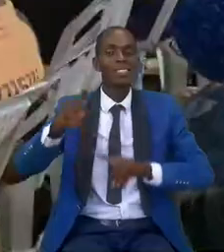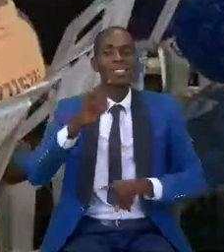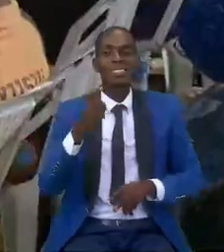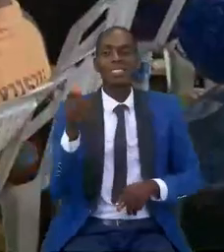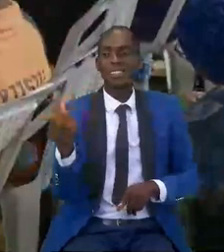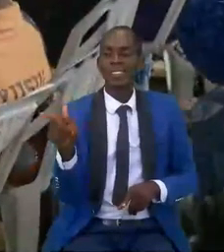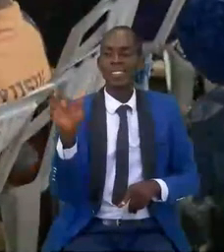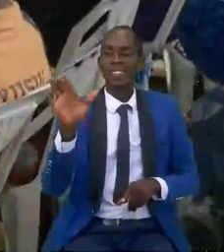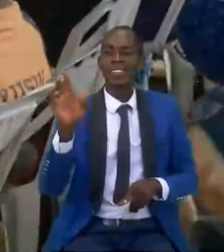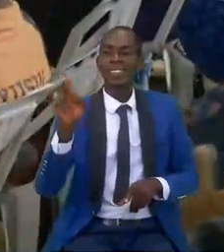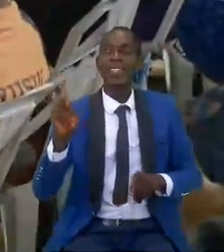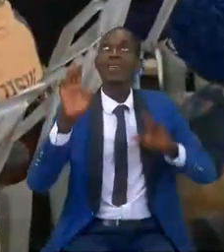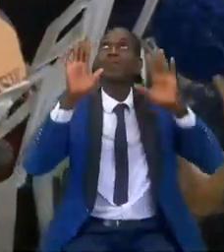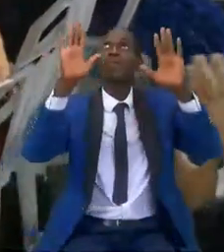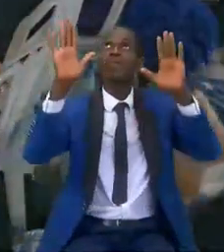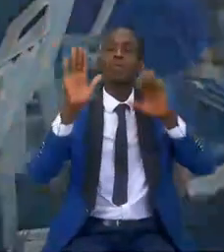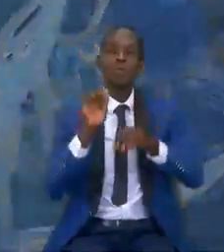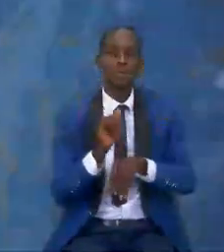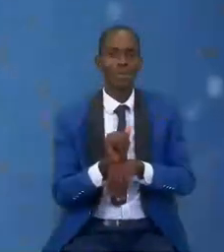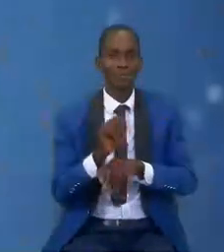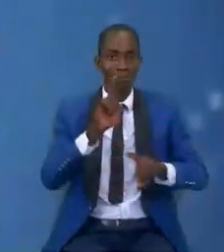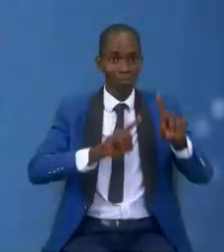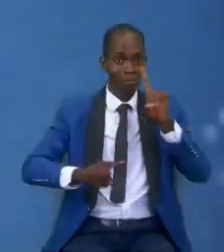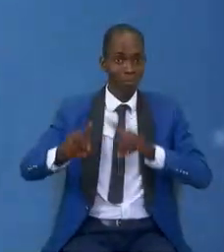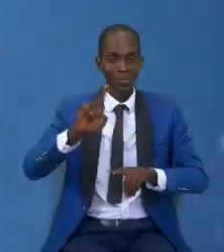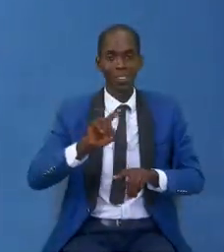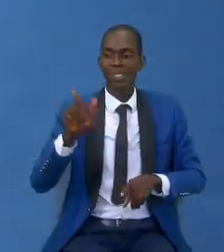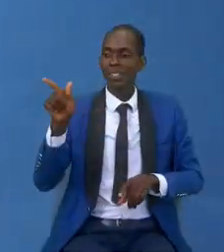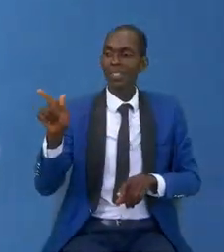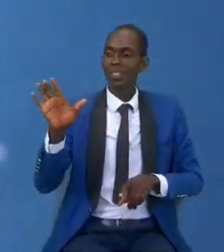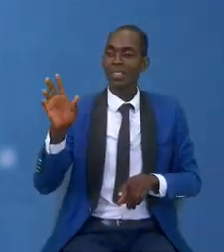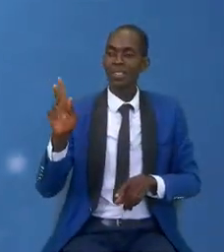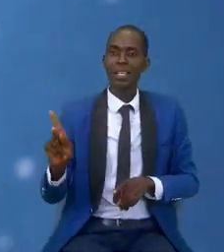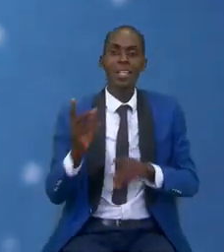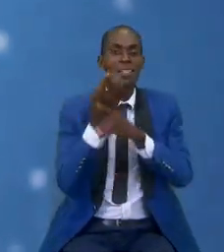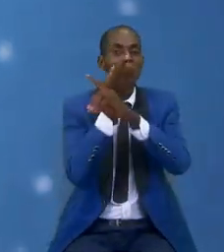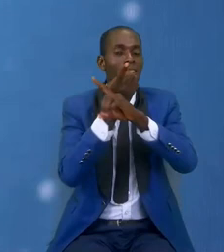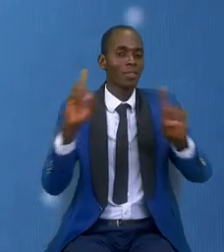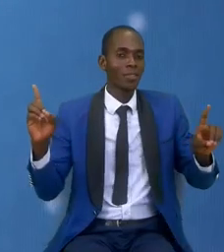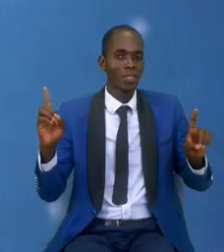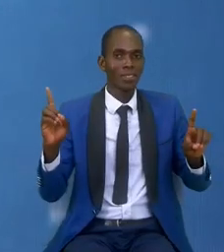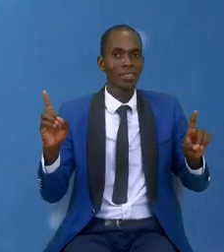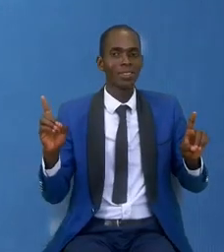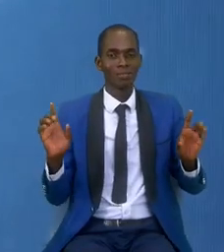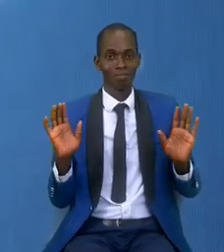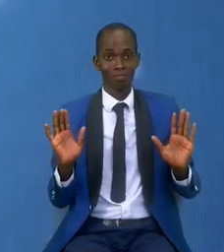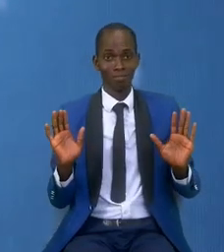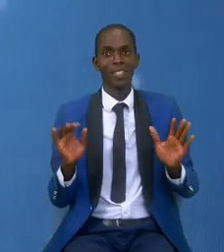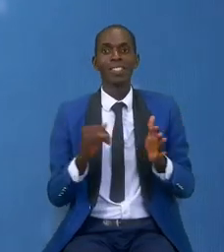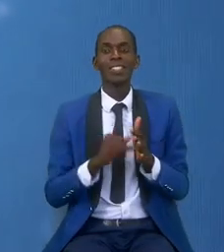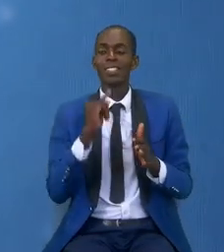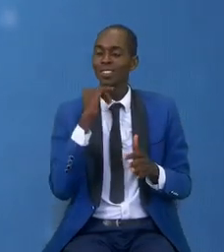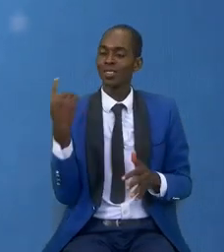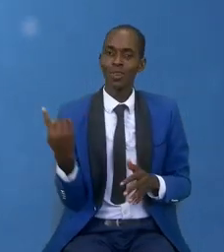difference it's always following these signs and these wonders and this